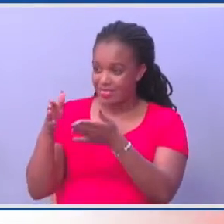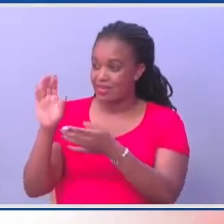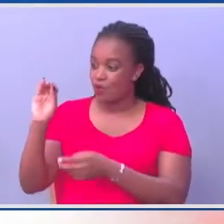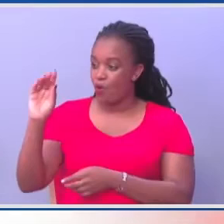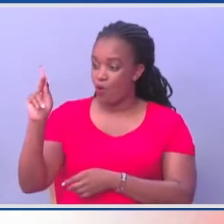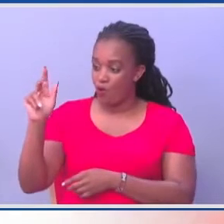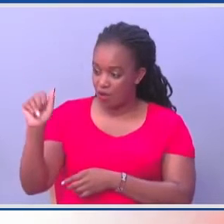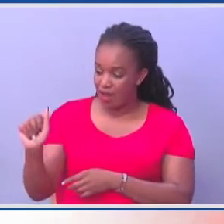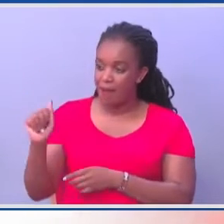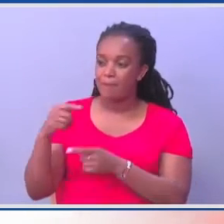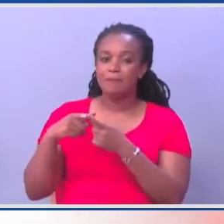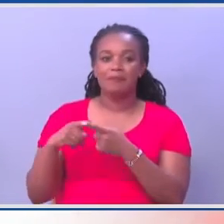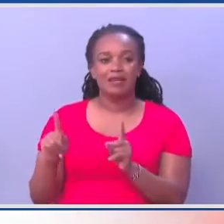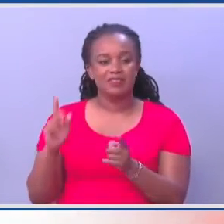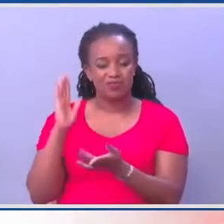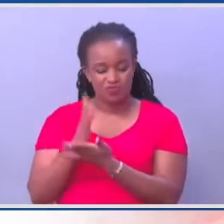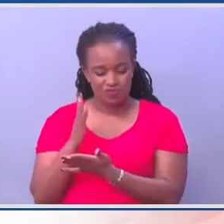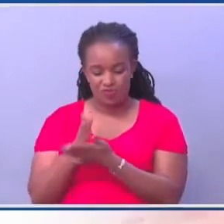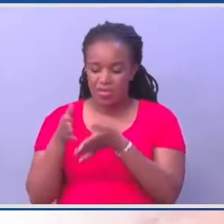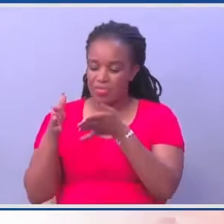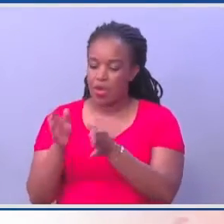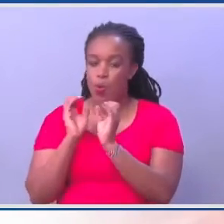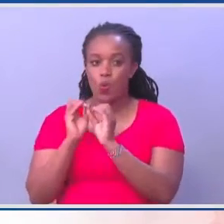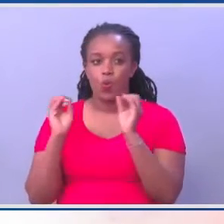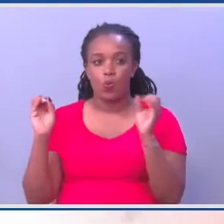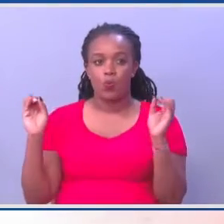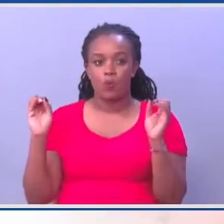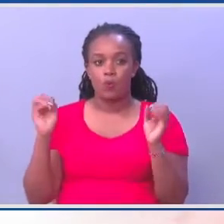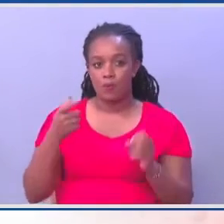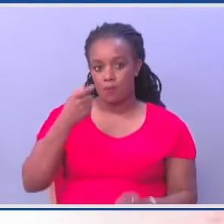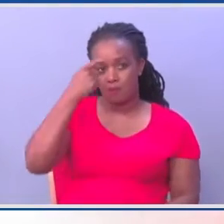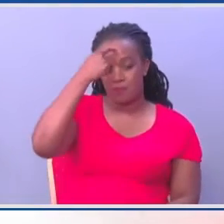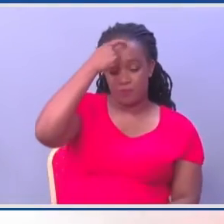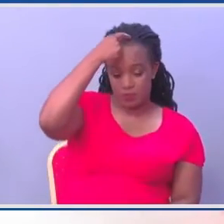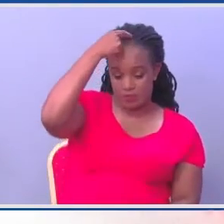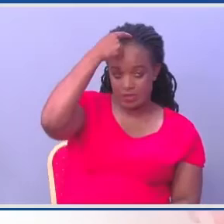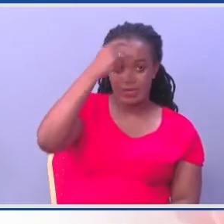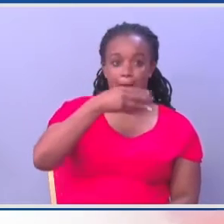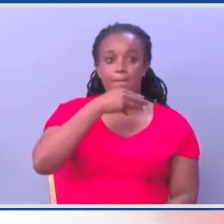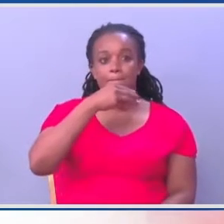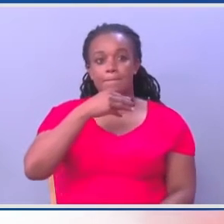them. Kalonzo, Musalia, Wetangula,